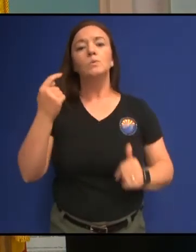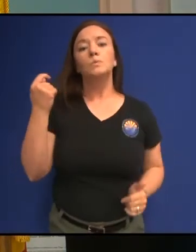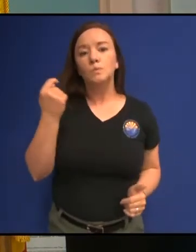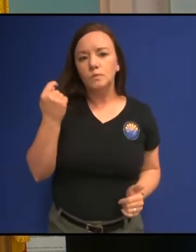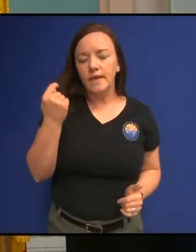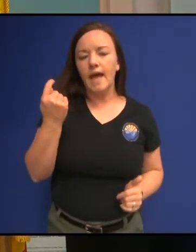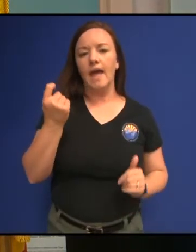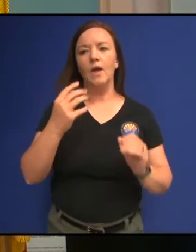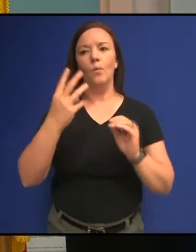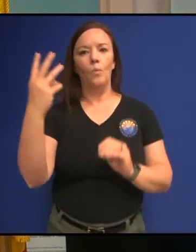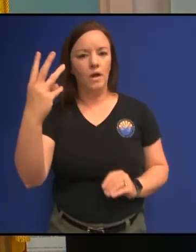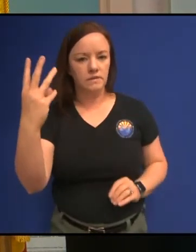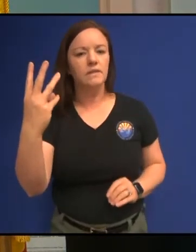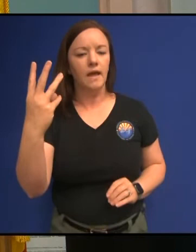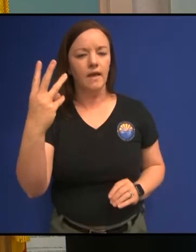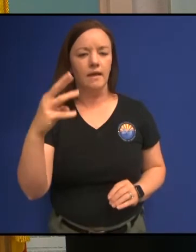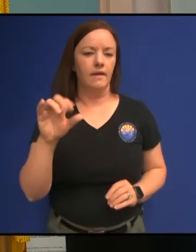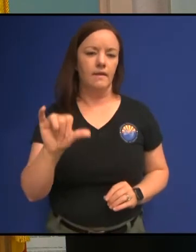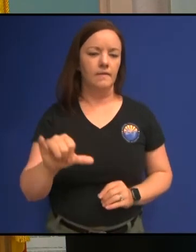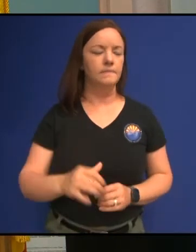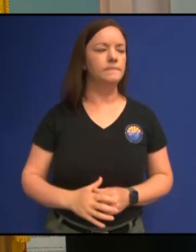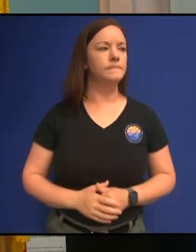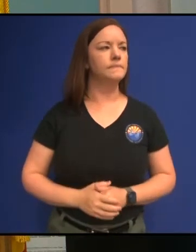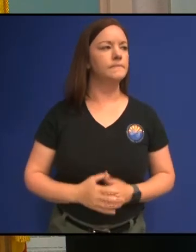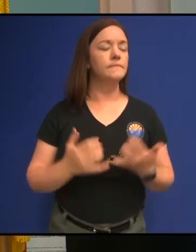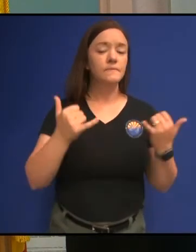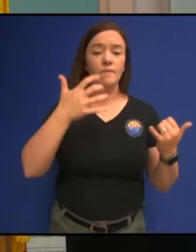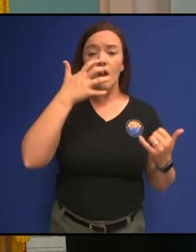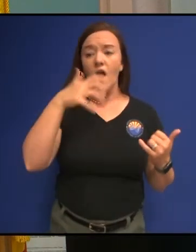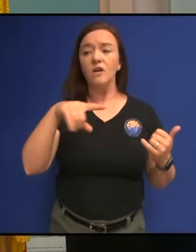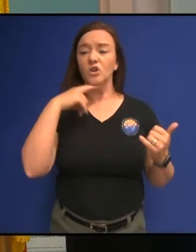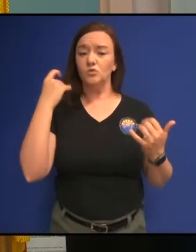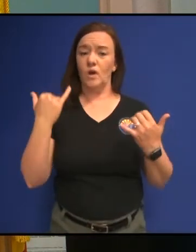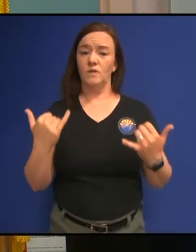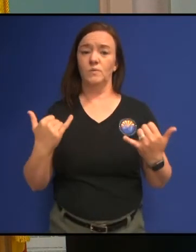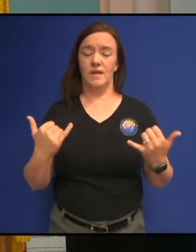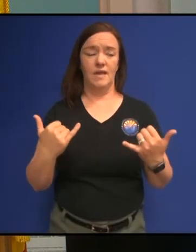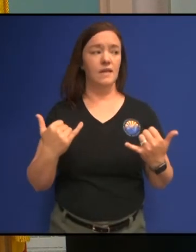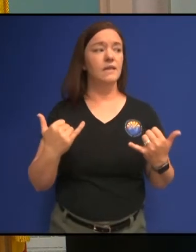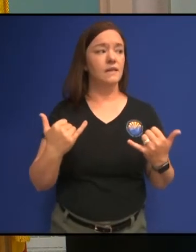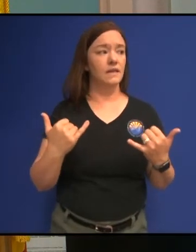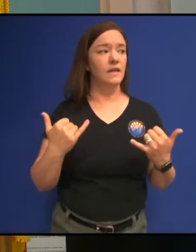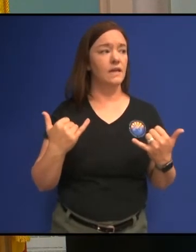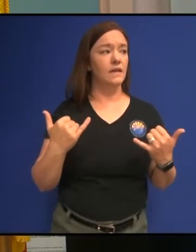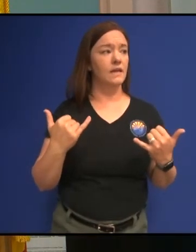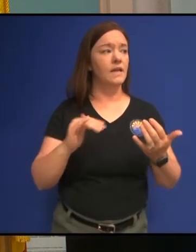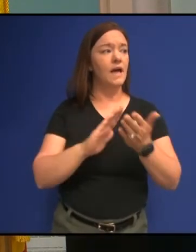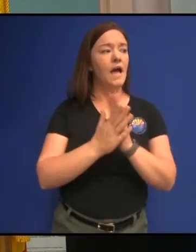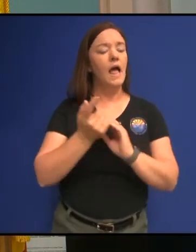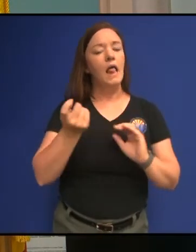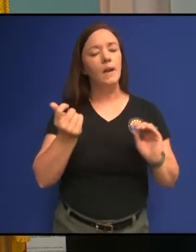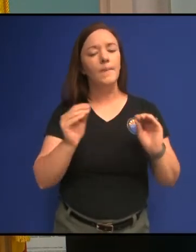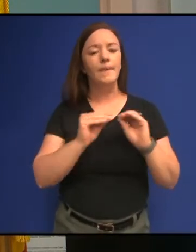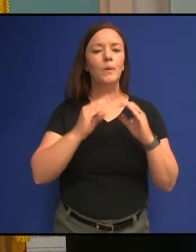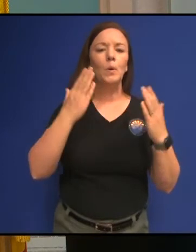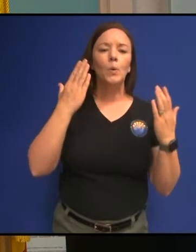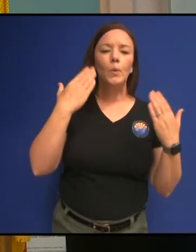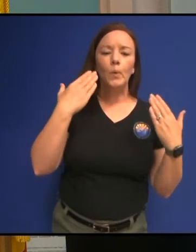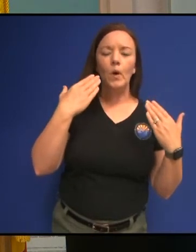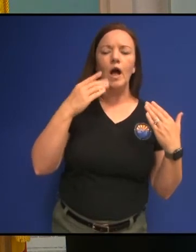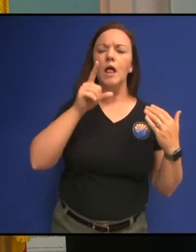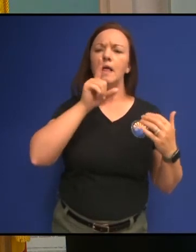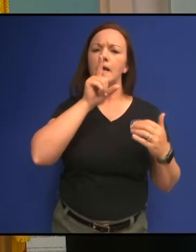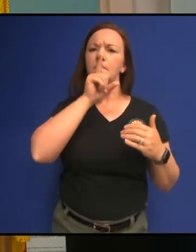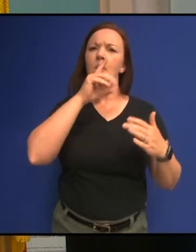bit of Wednesday. Today, hot and dry, getting a little bit cooler. I don't want to say